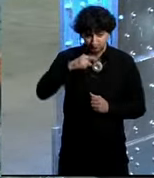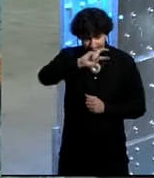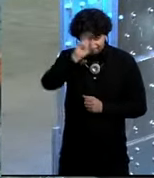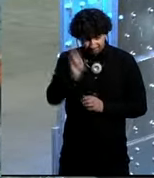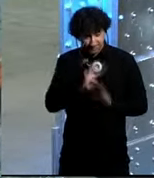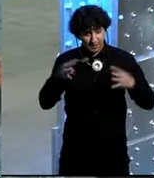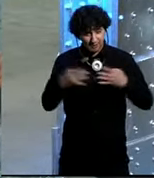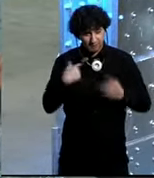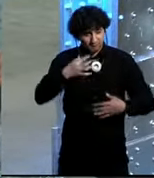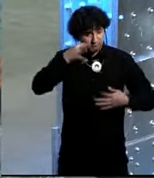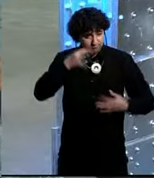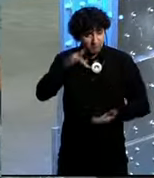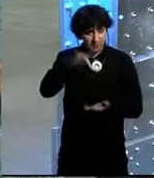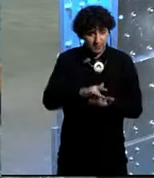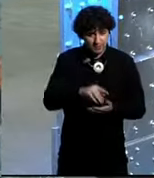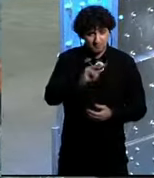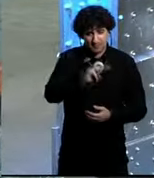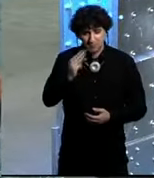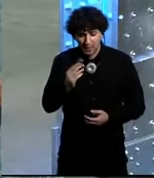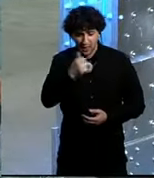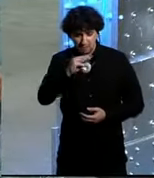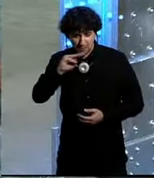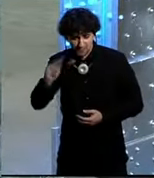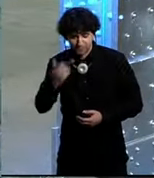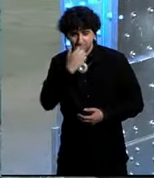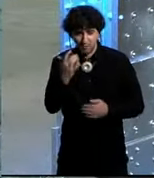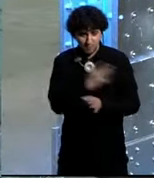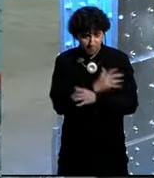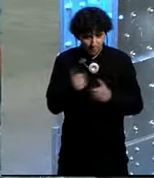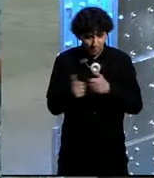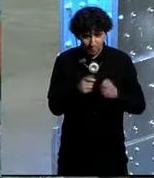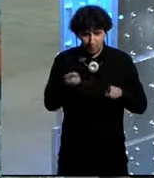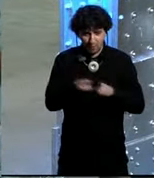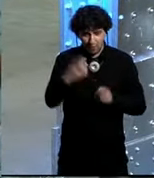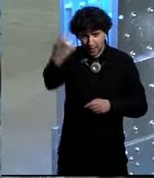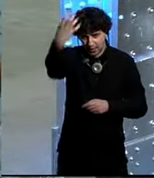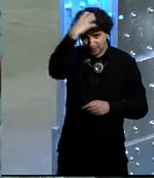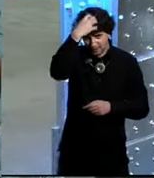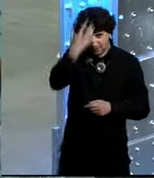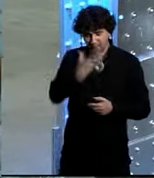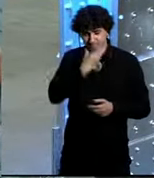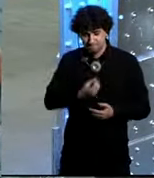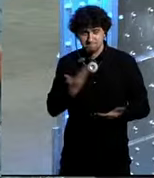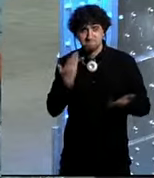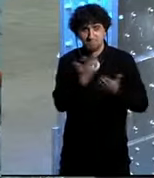do transmedia I'm going to do an app, a game. I mean, just like use the whole portfolio. That makes